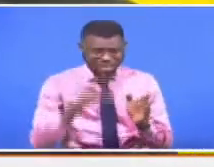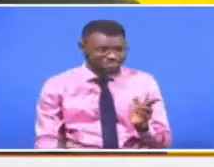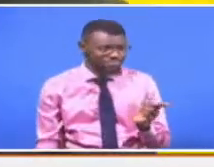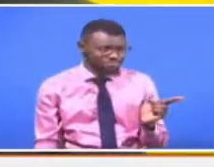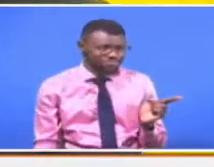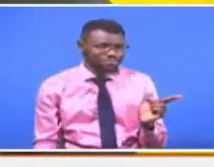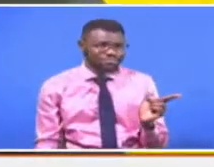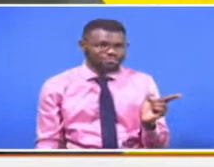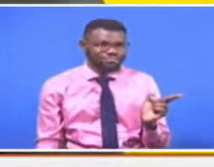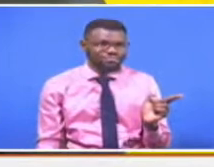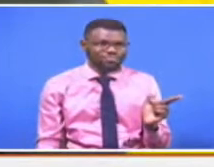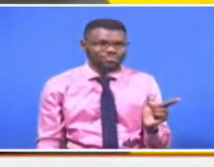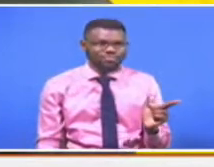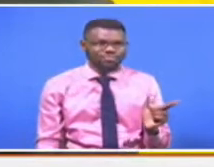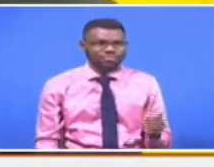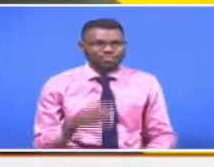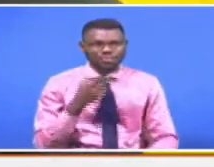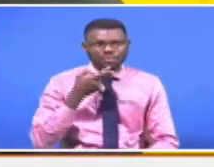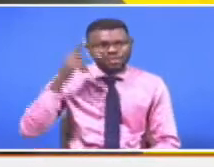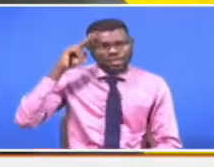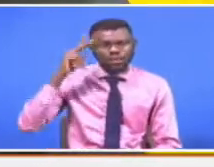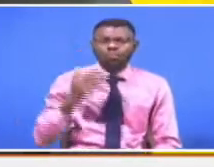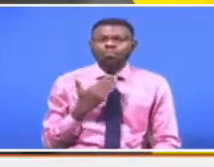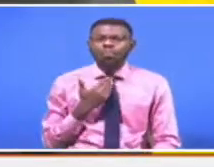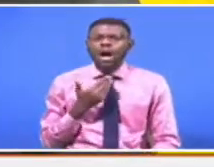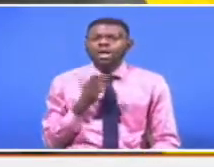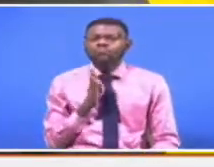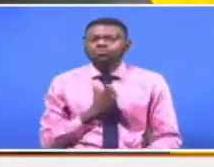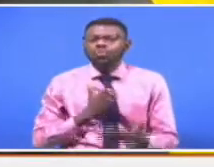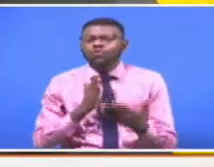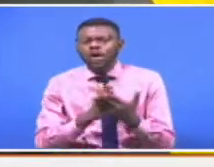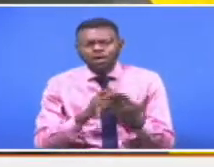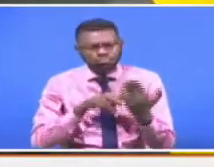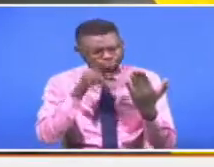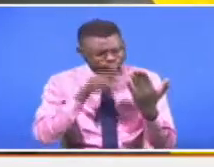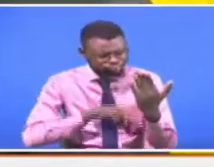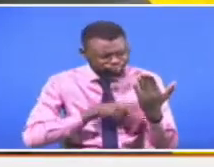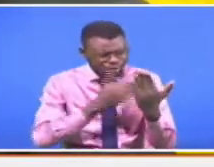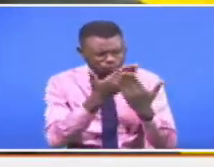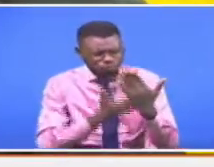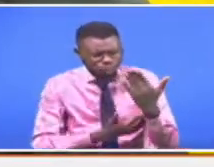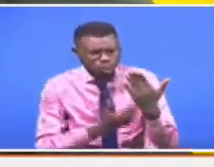Kwa wale wazazi wanataka kuangalia invoices,